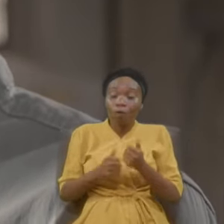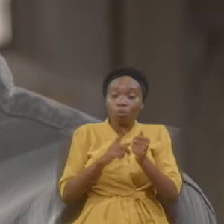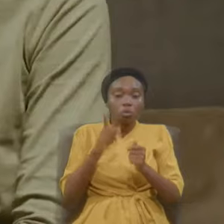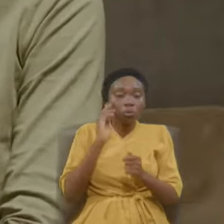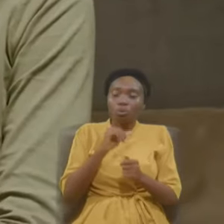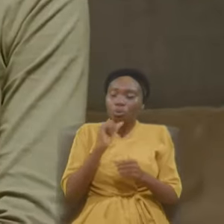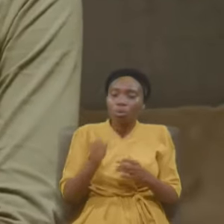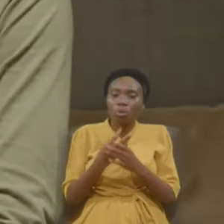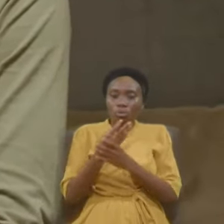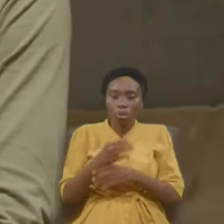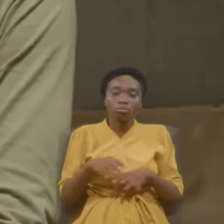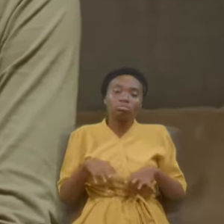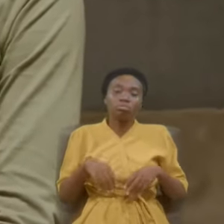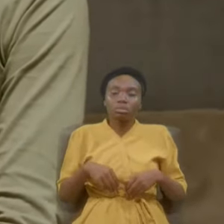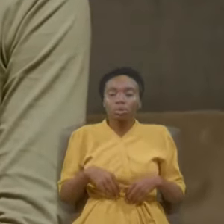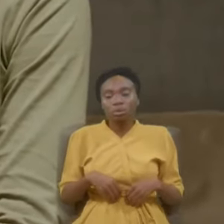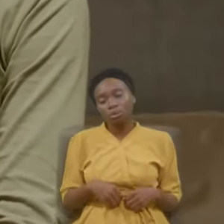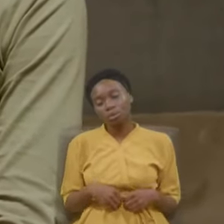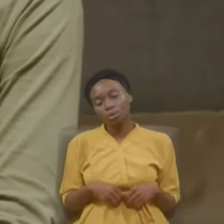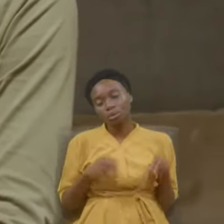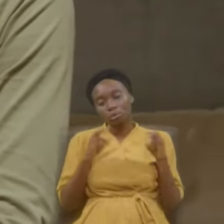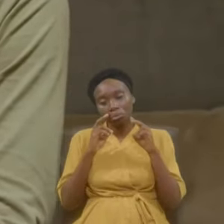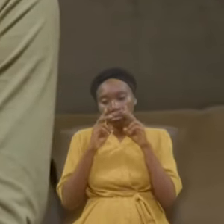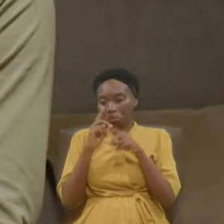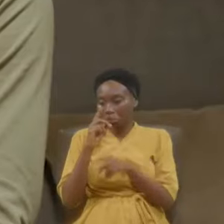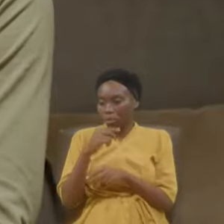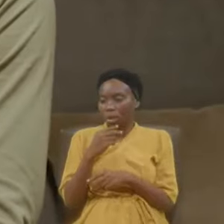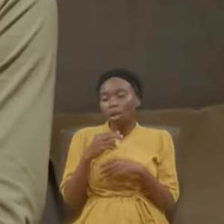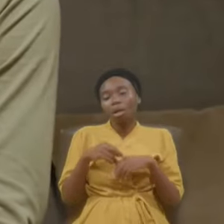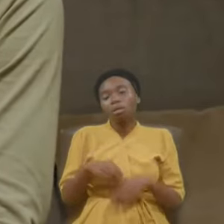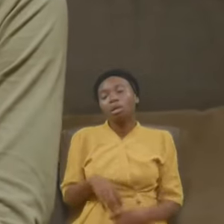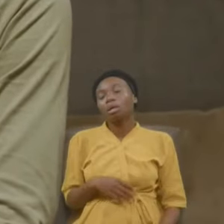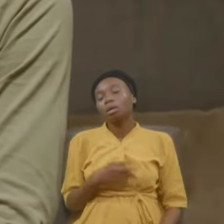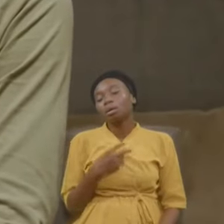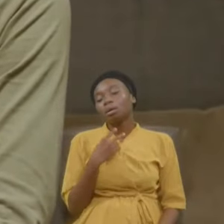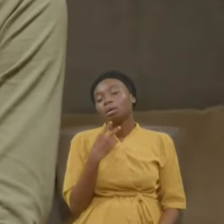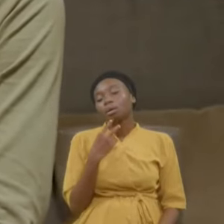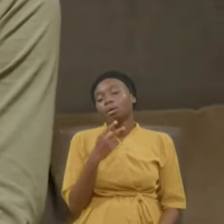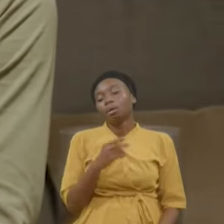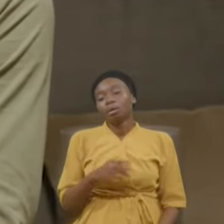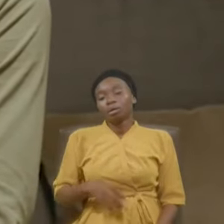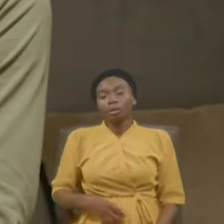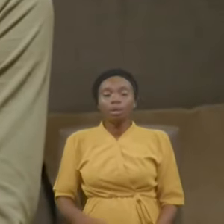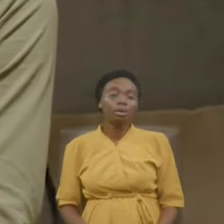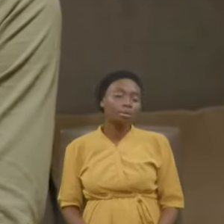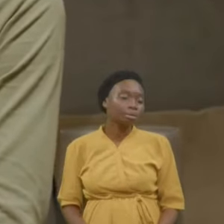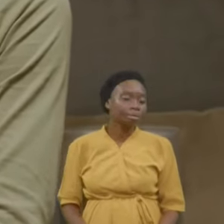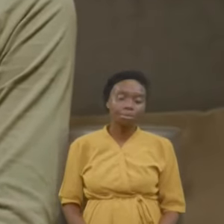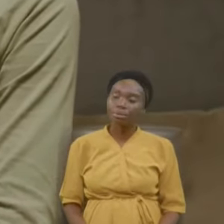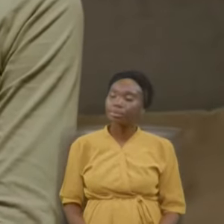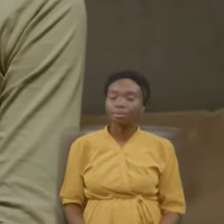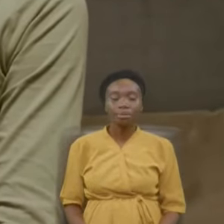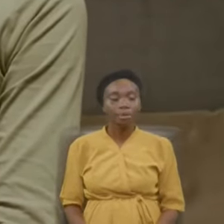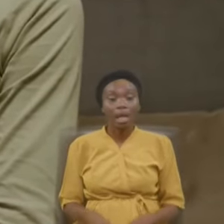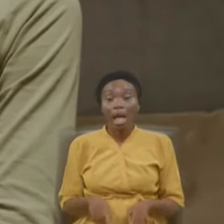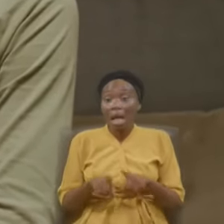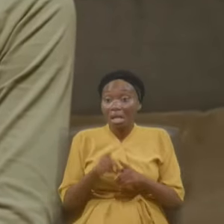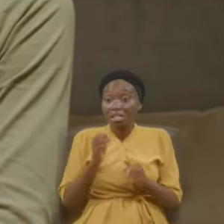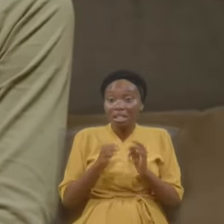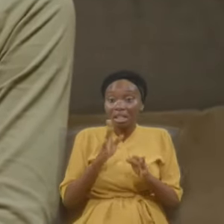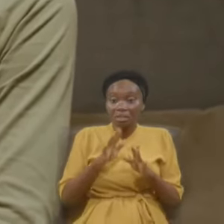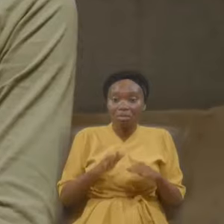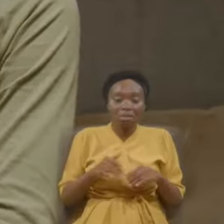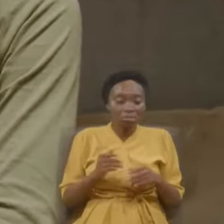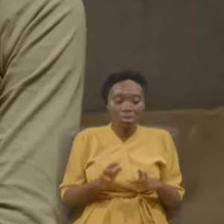a tired look, a tired voice, a tired worn-out personality, as if they gave me